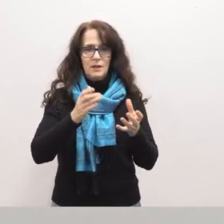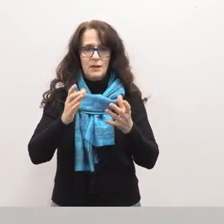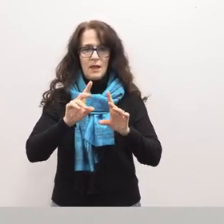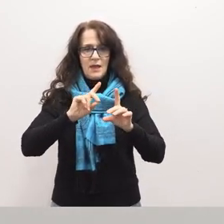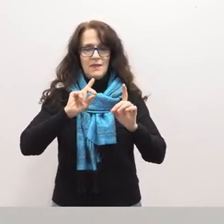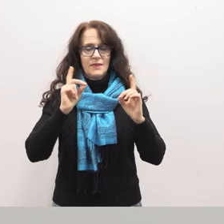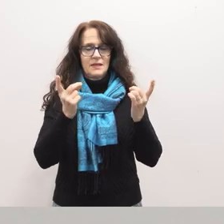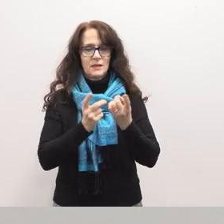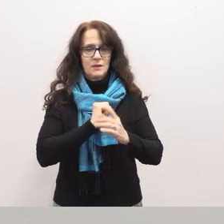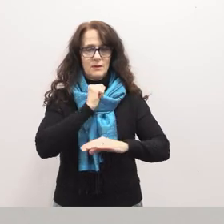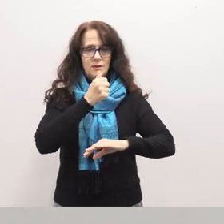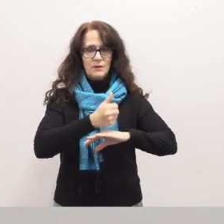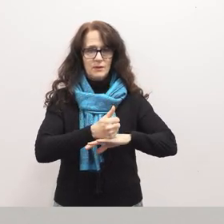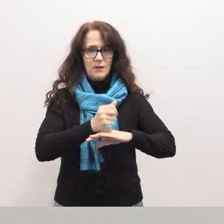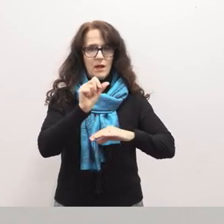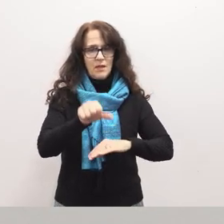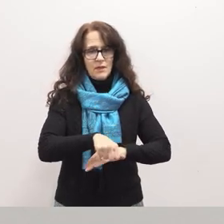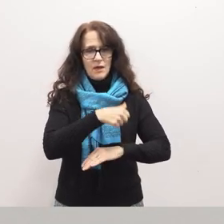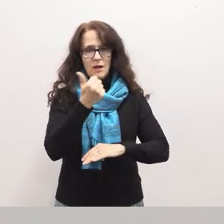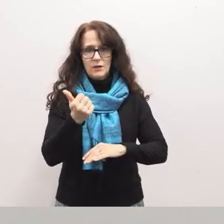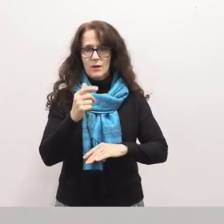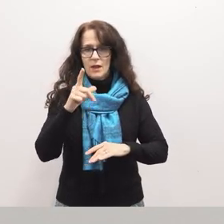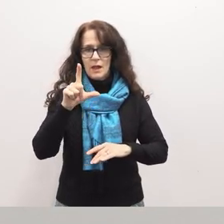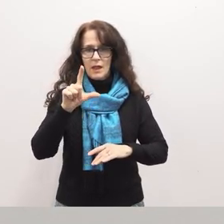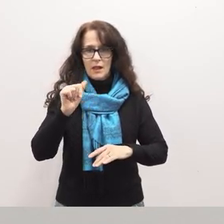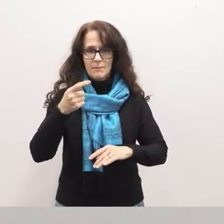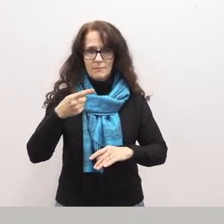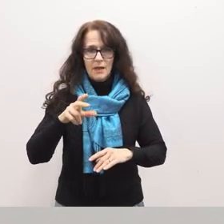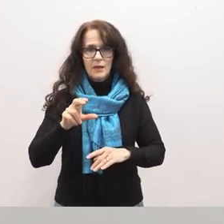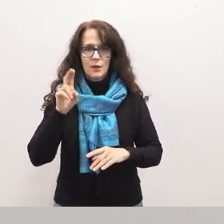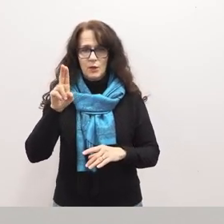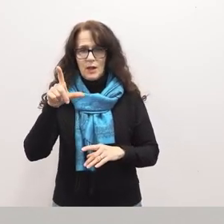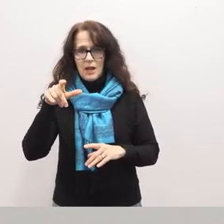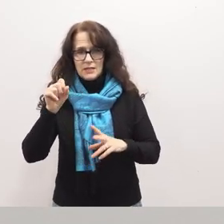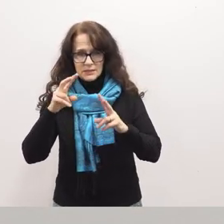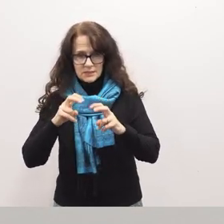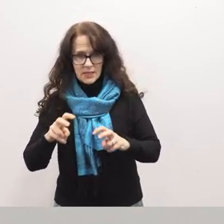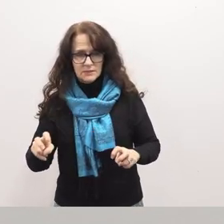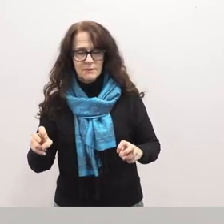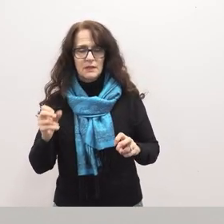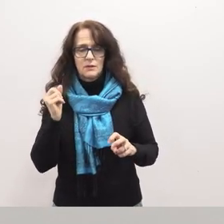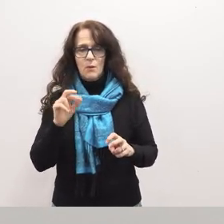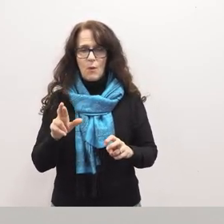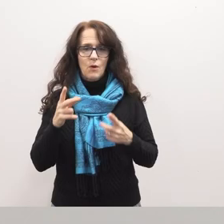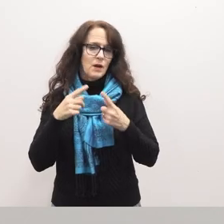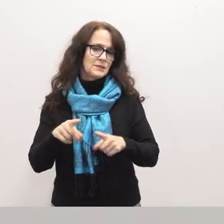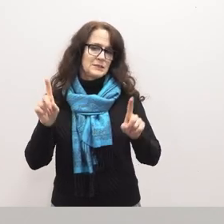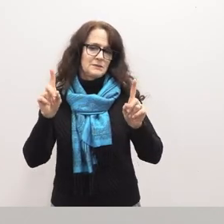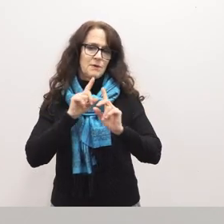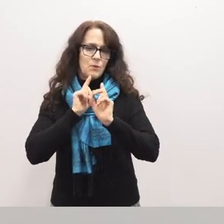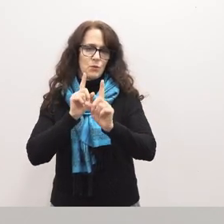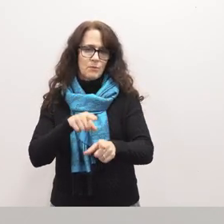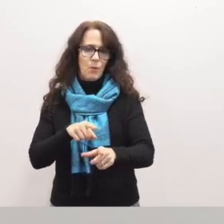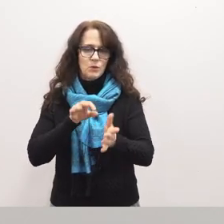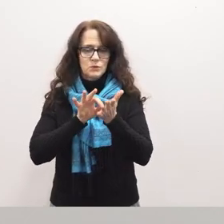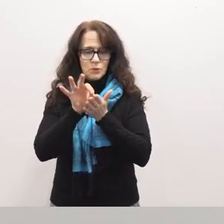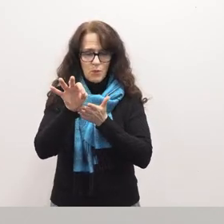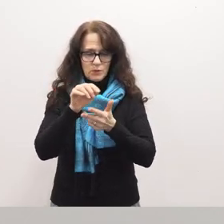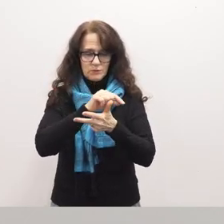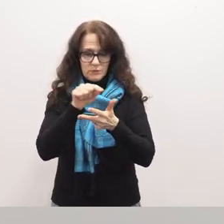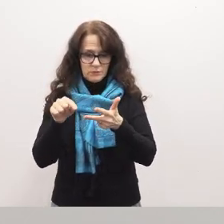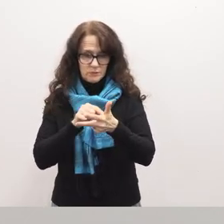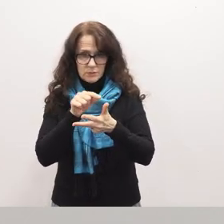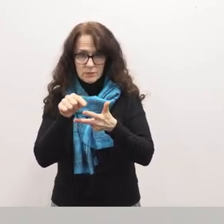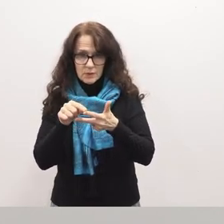set based on the alternative LPAC assessment, the ULS assessment, or the achievement report scores? And